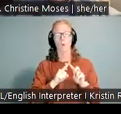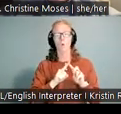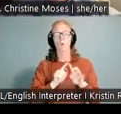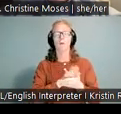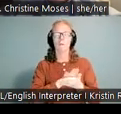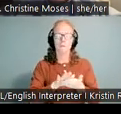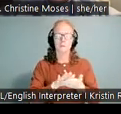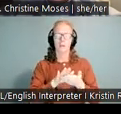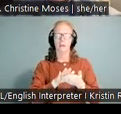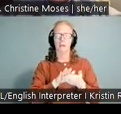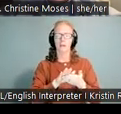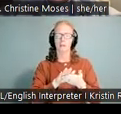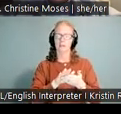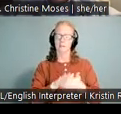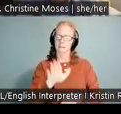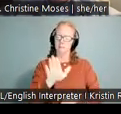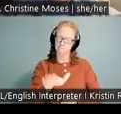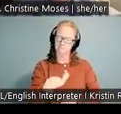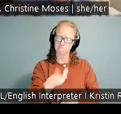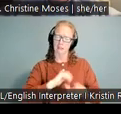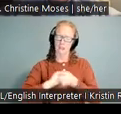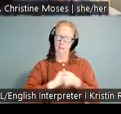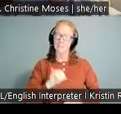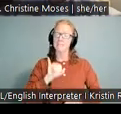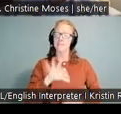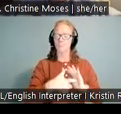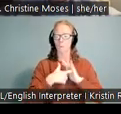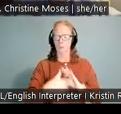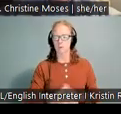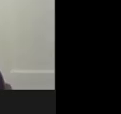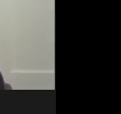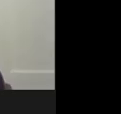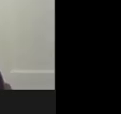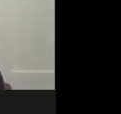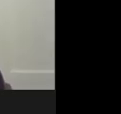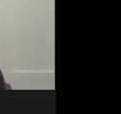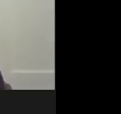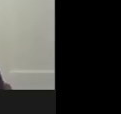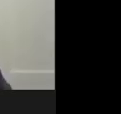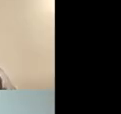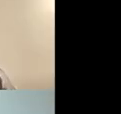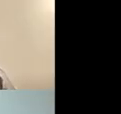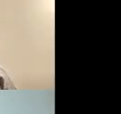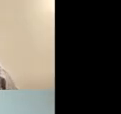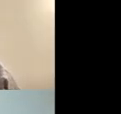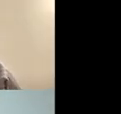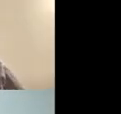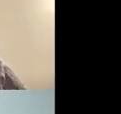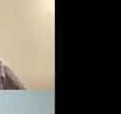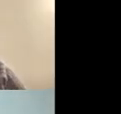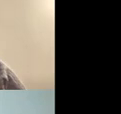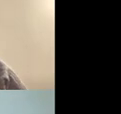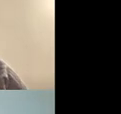colleagues and collaborators if needed? May I see a thumbs up or